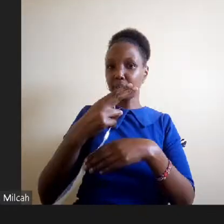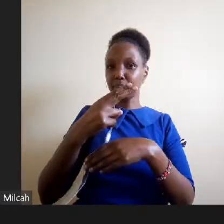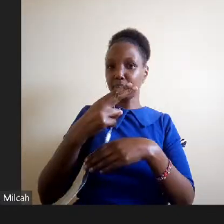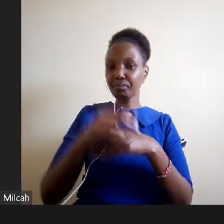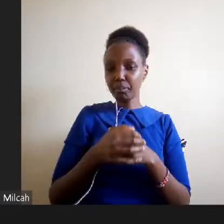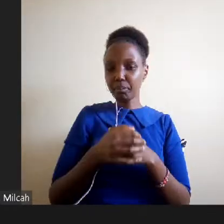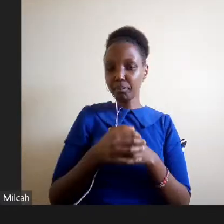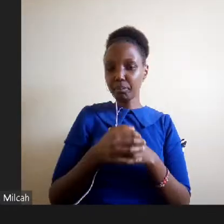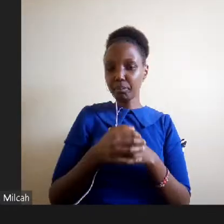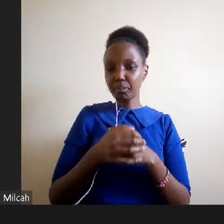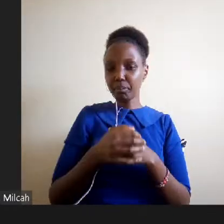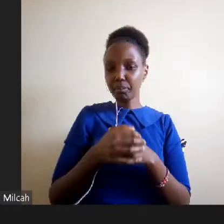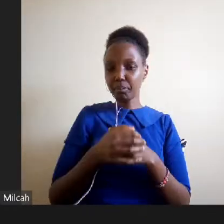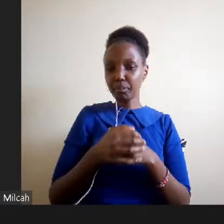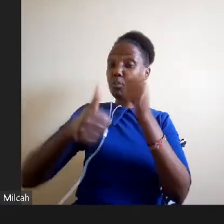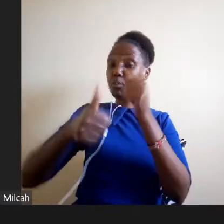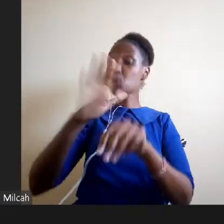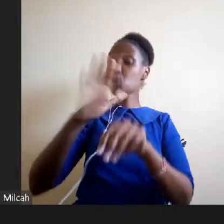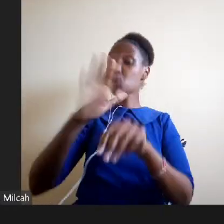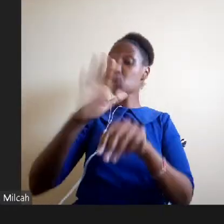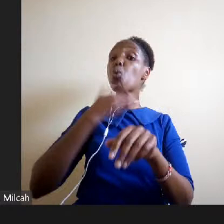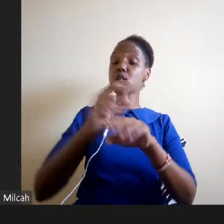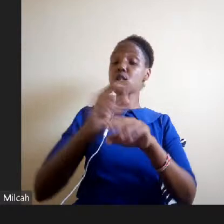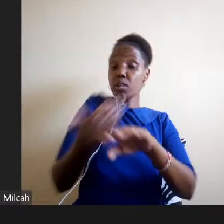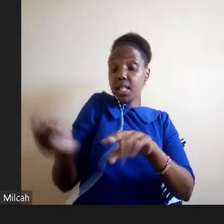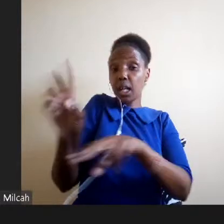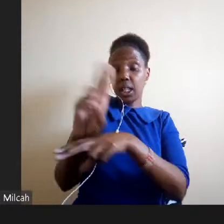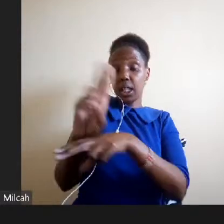your child is allowed to spend on their device each day.